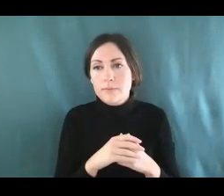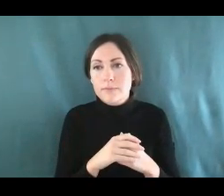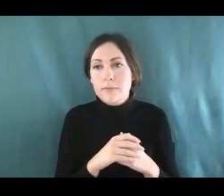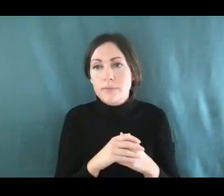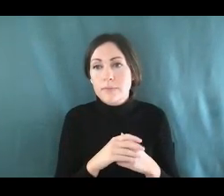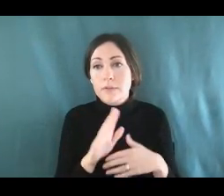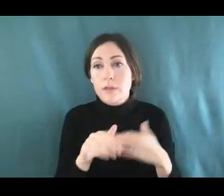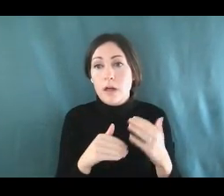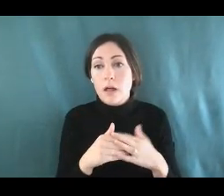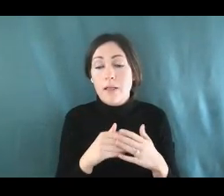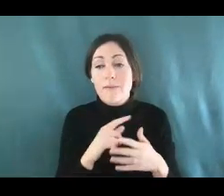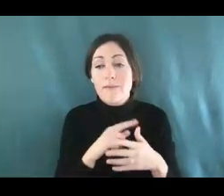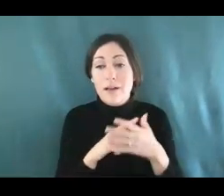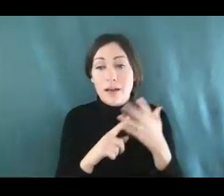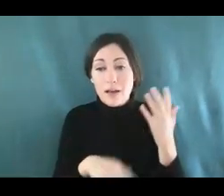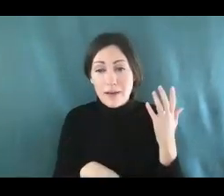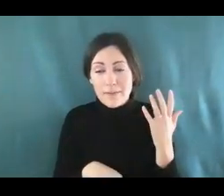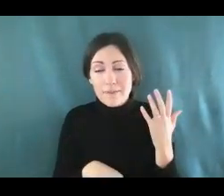5 of those